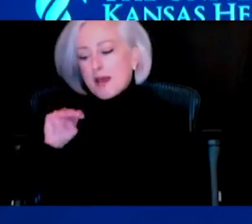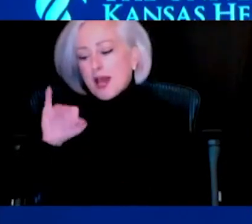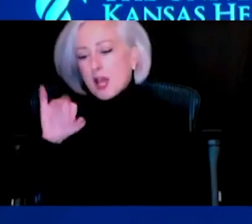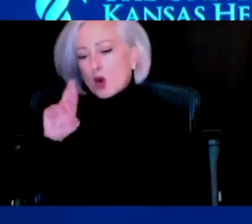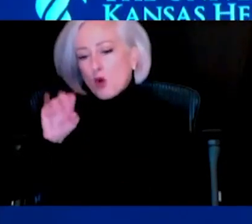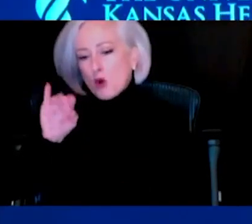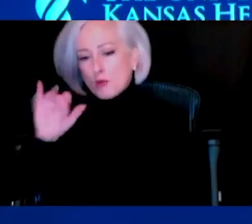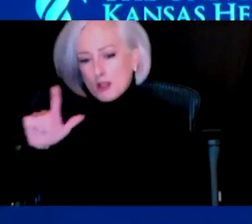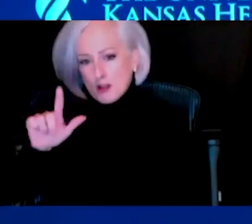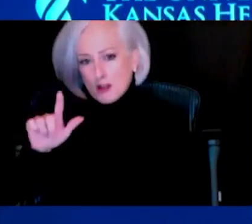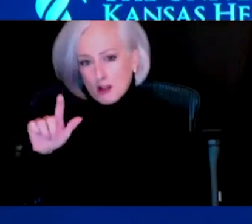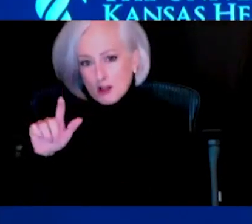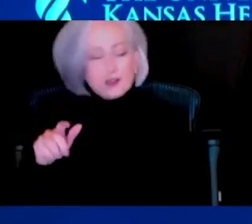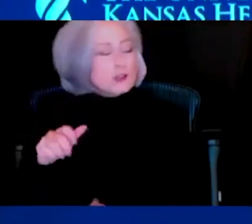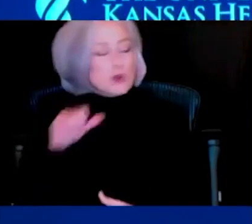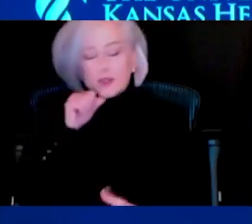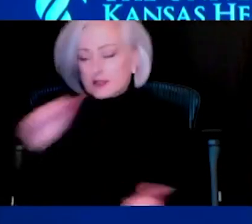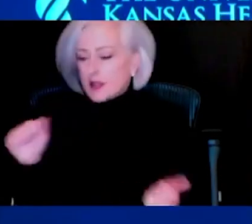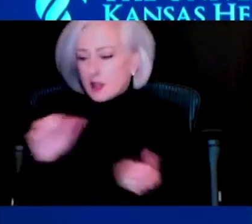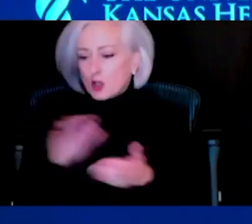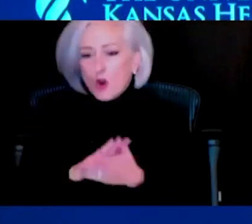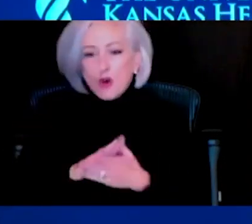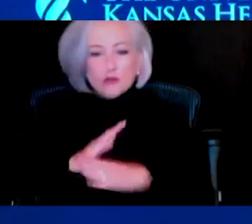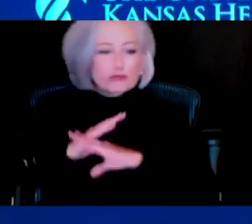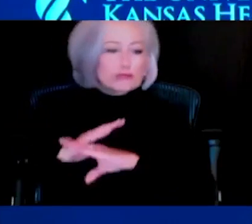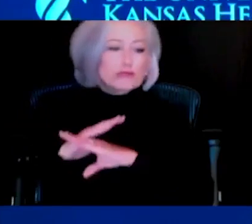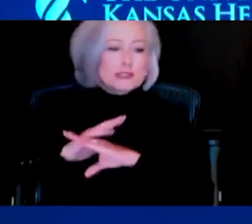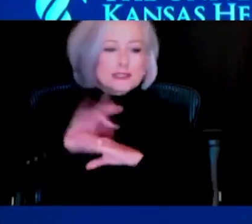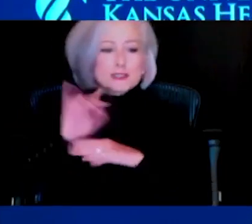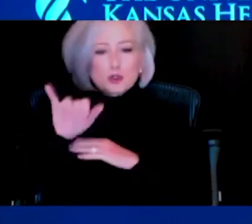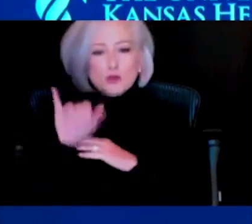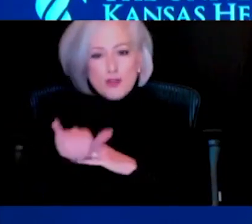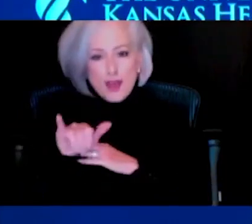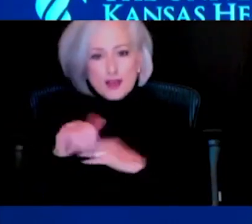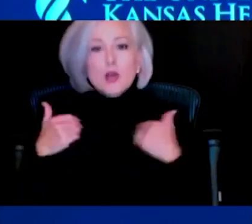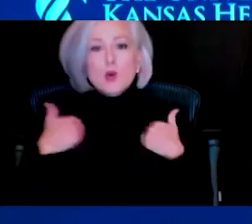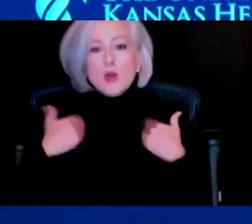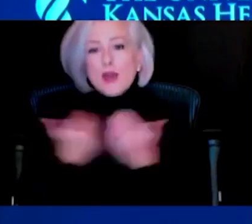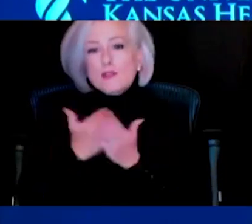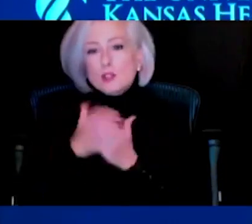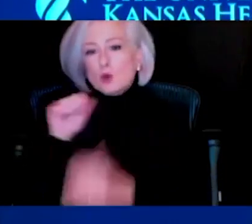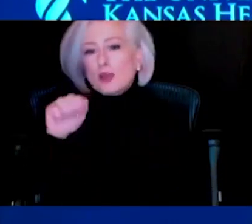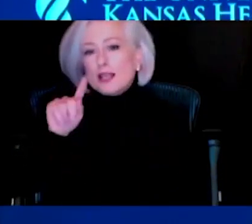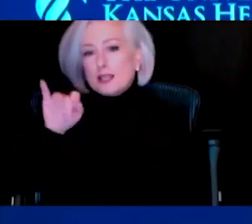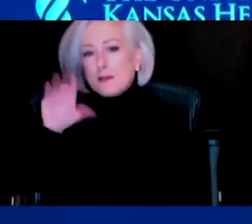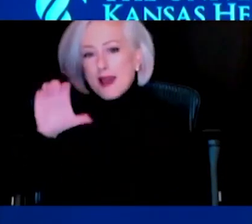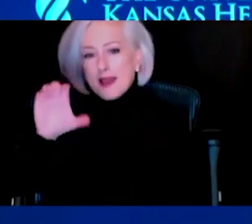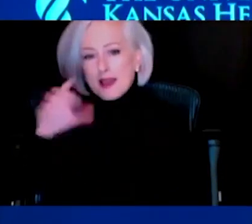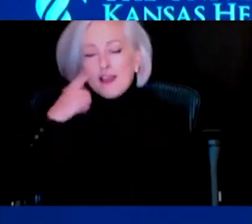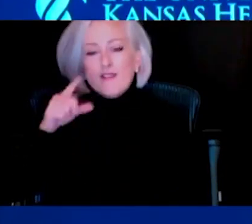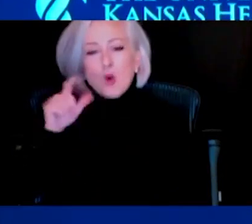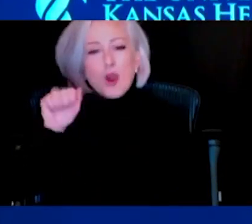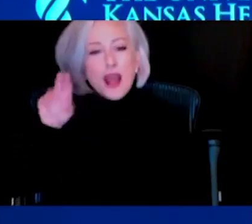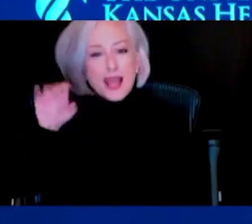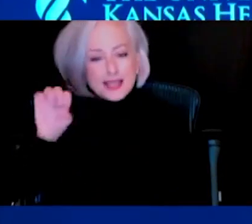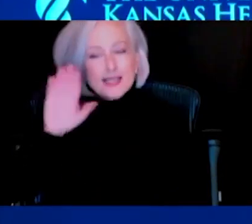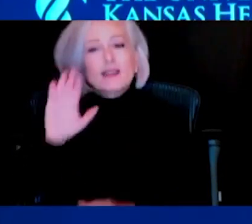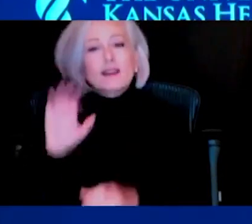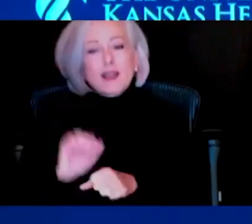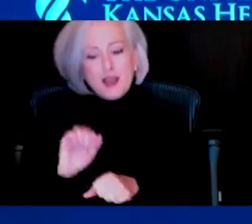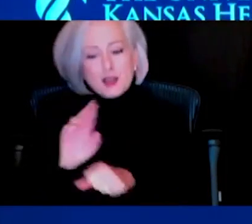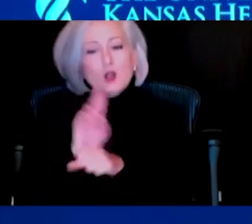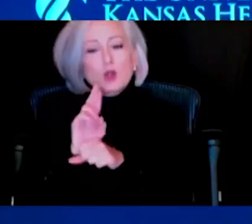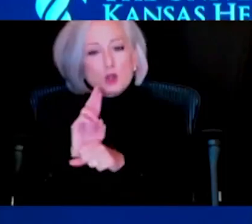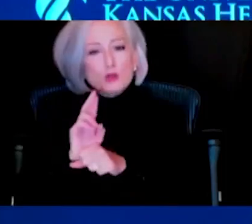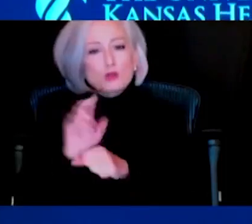out with new antibiotics now for acne that we can use that actually cause